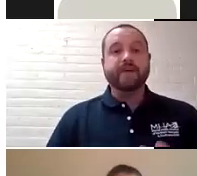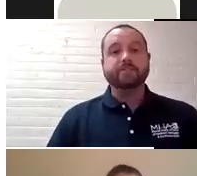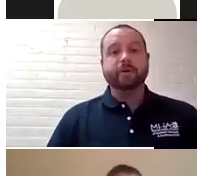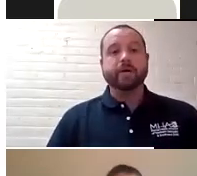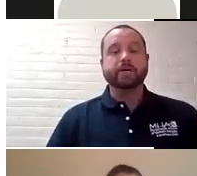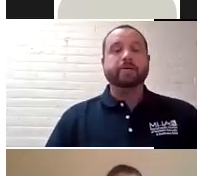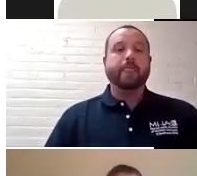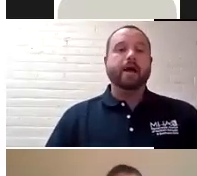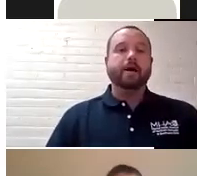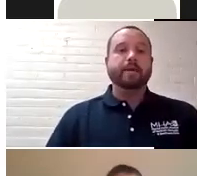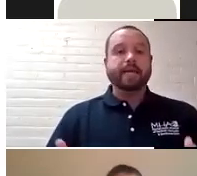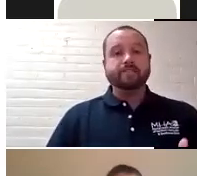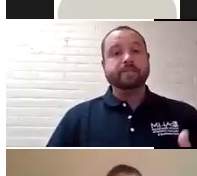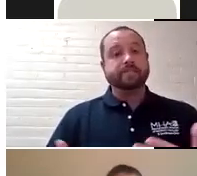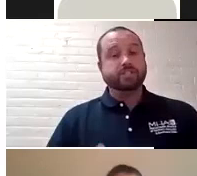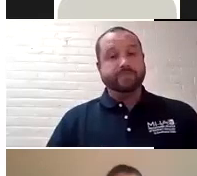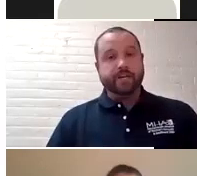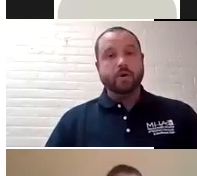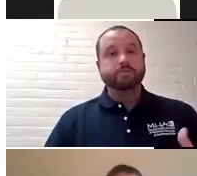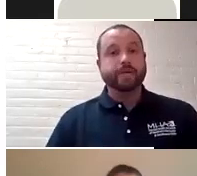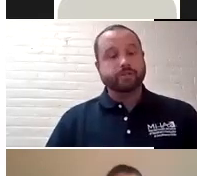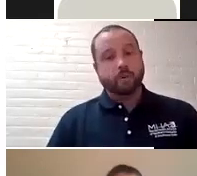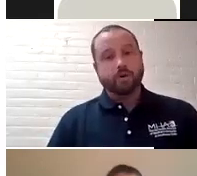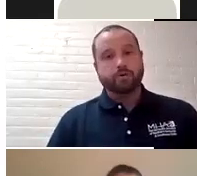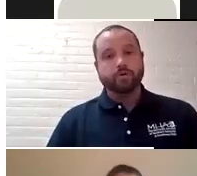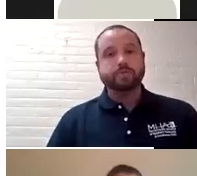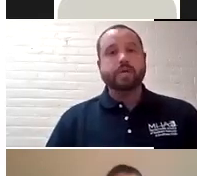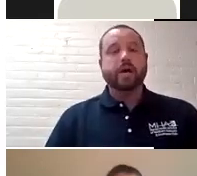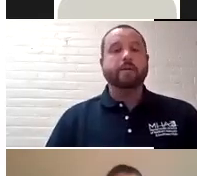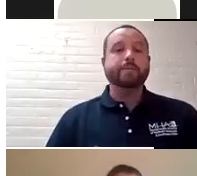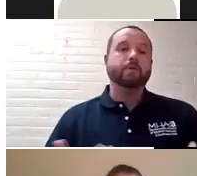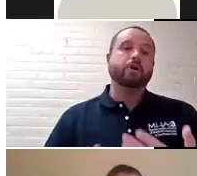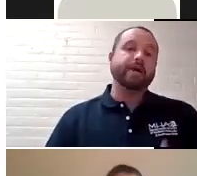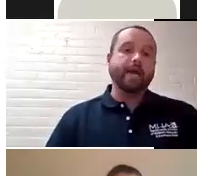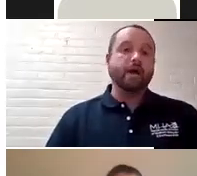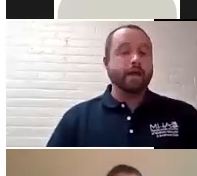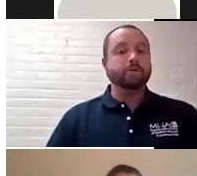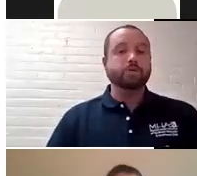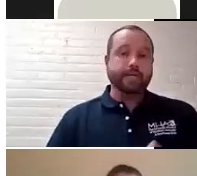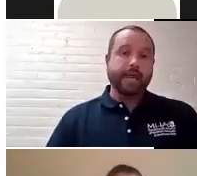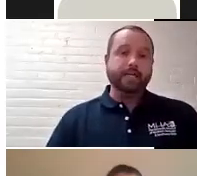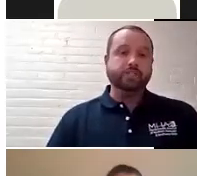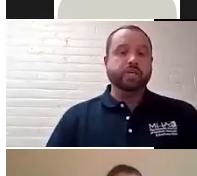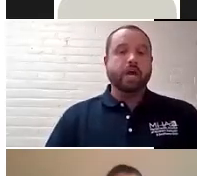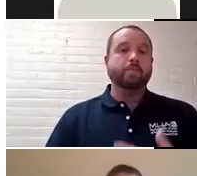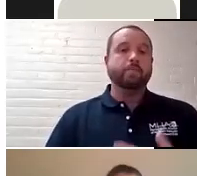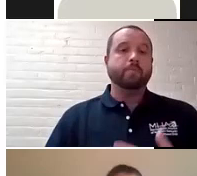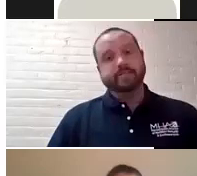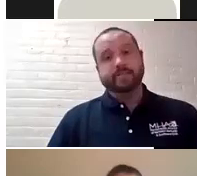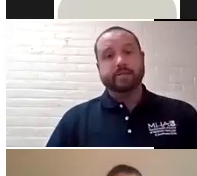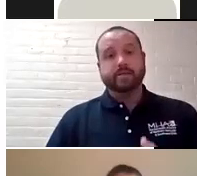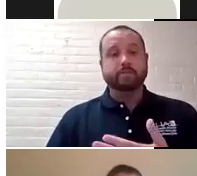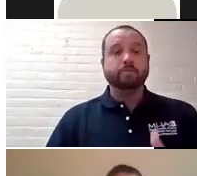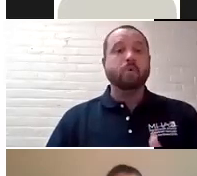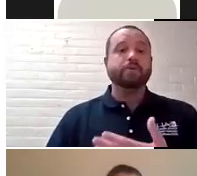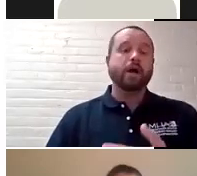of Facebook engagement, such as videos, peer support groups, people are able to engage more